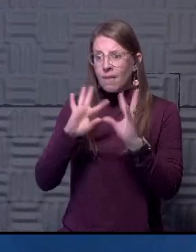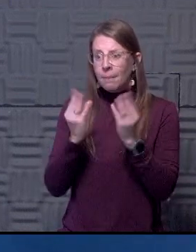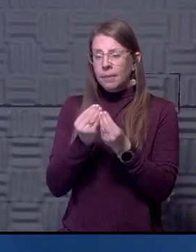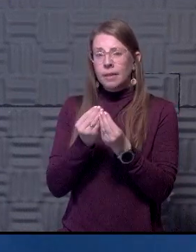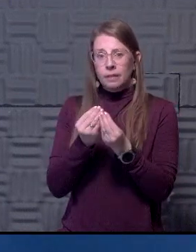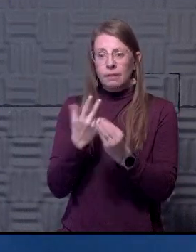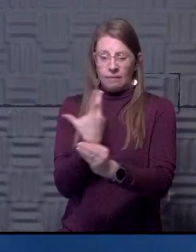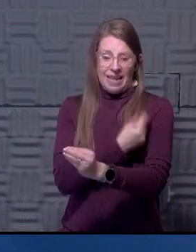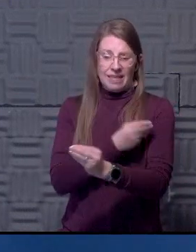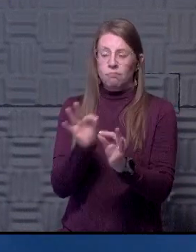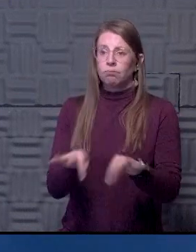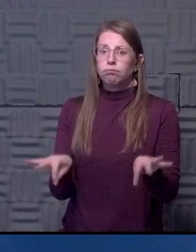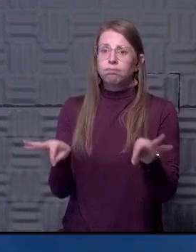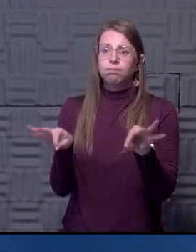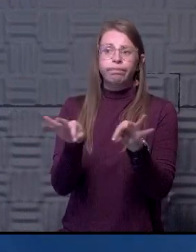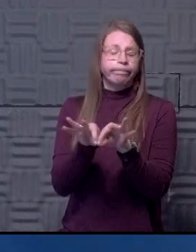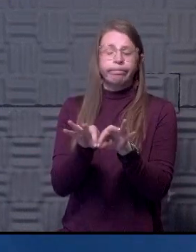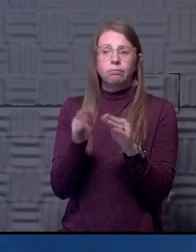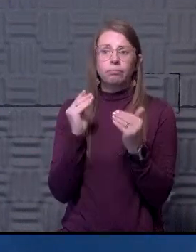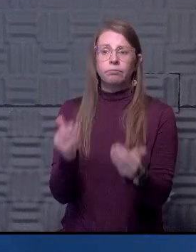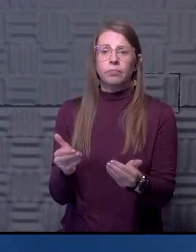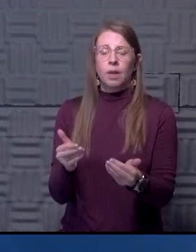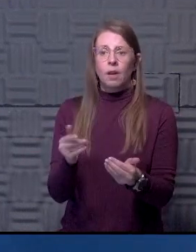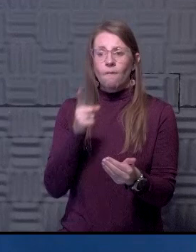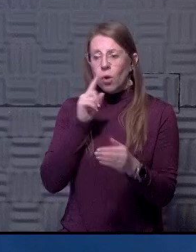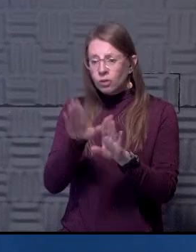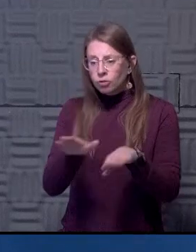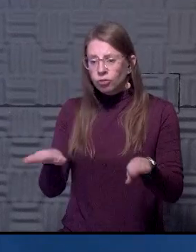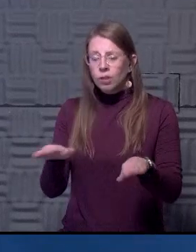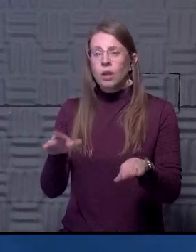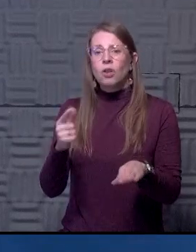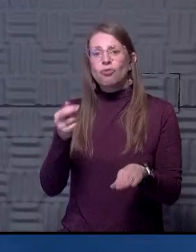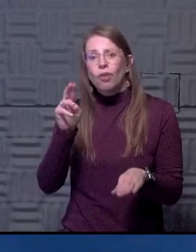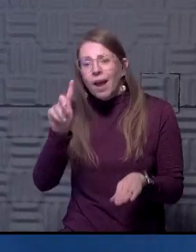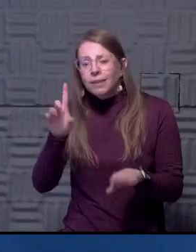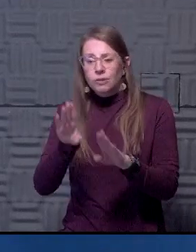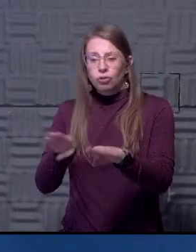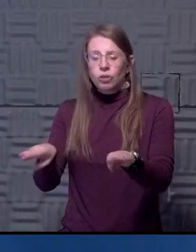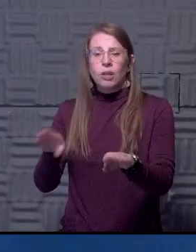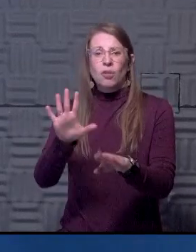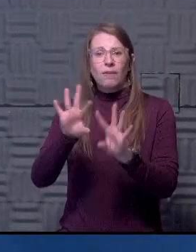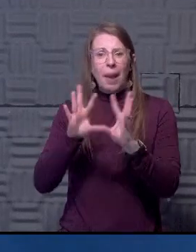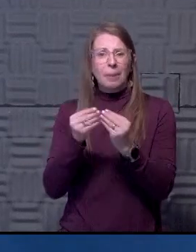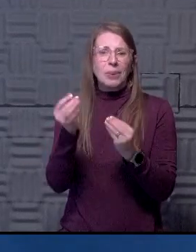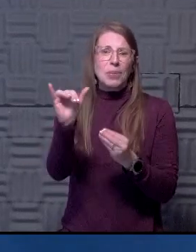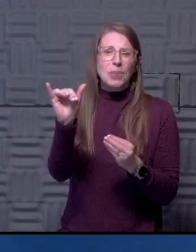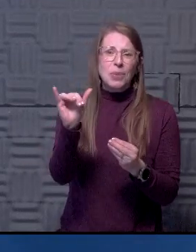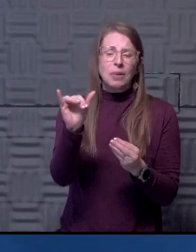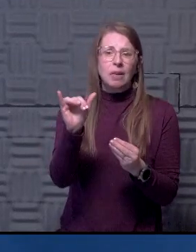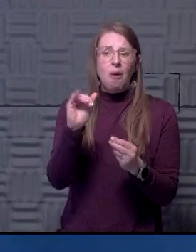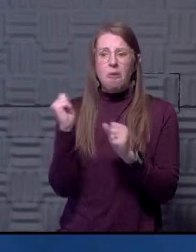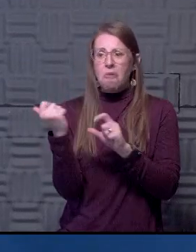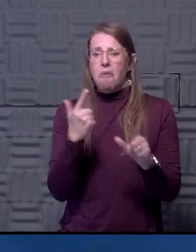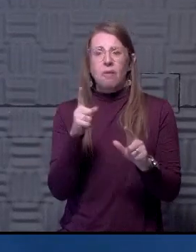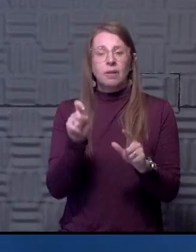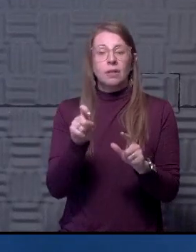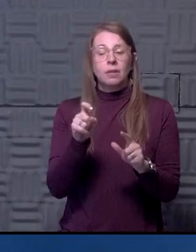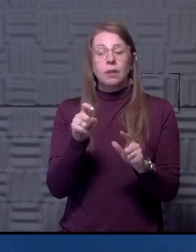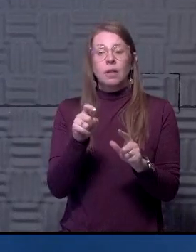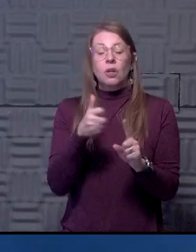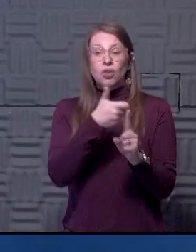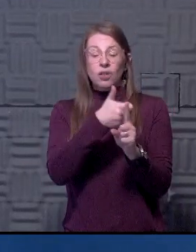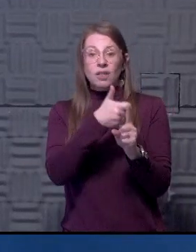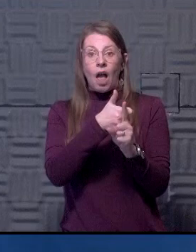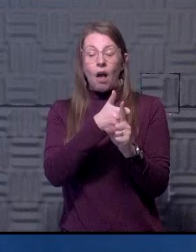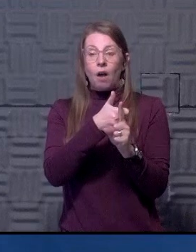importance of getting that vaccine to your children, to your grandchildren, and your families, so that they also hear that from you, because